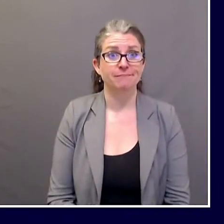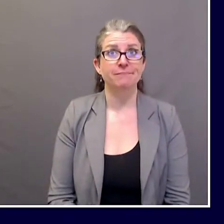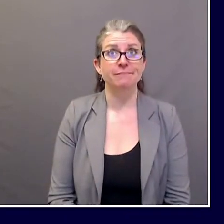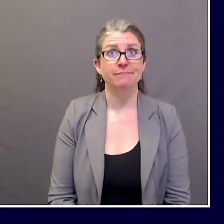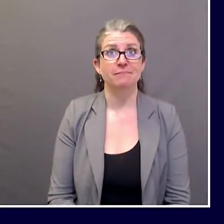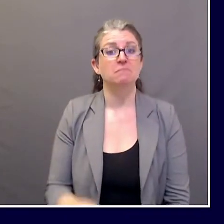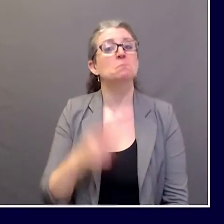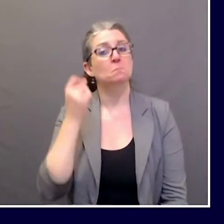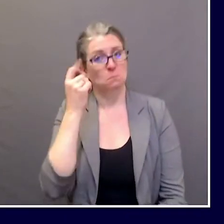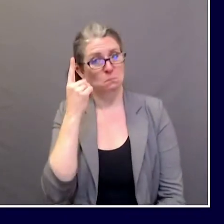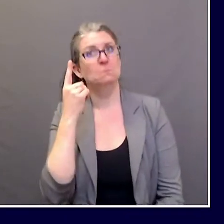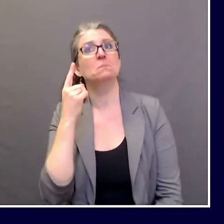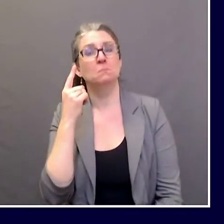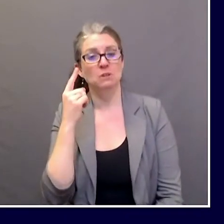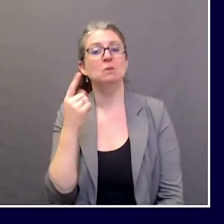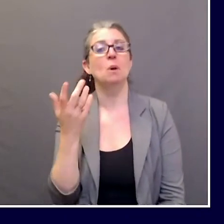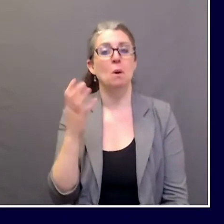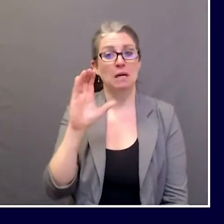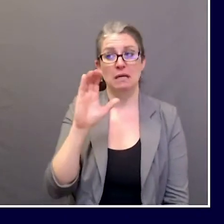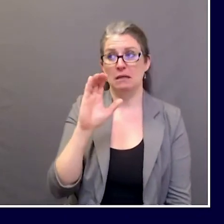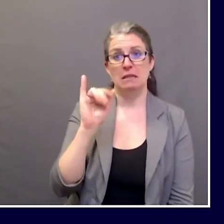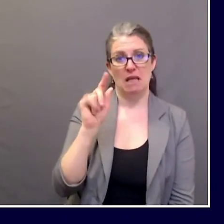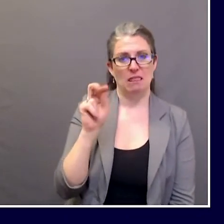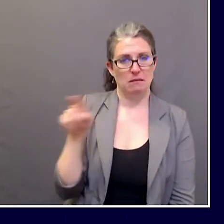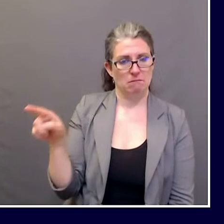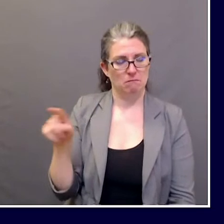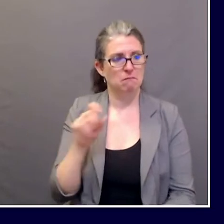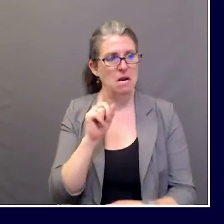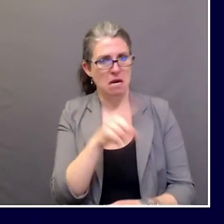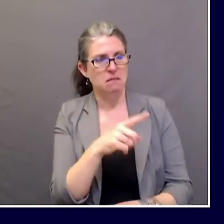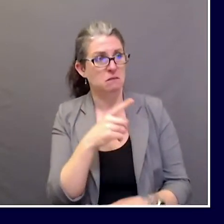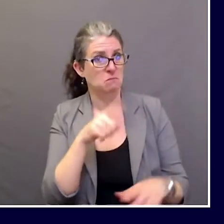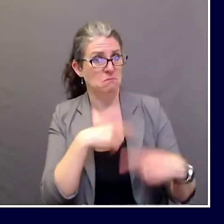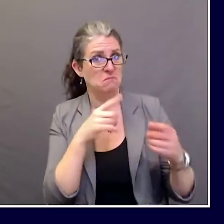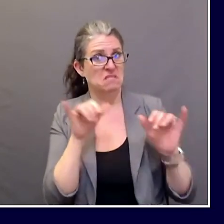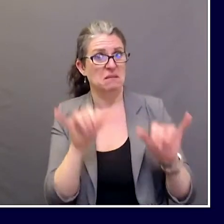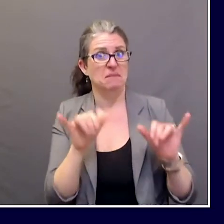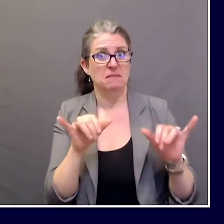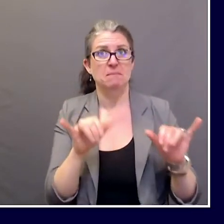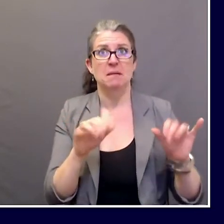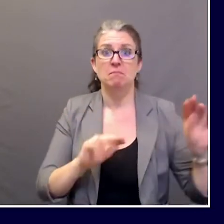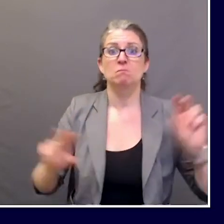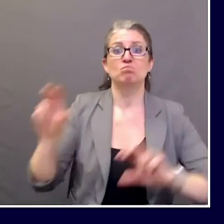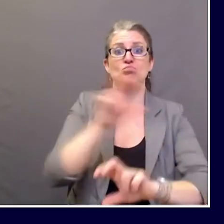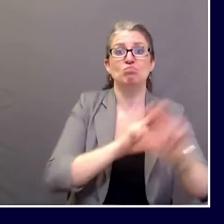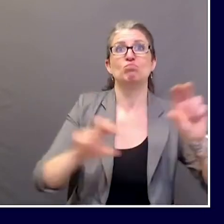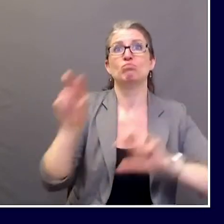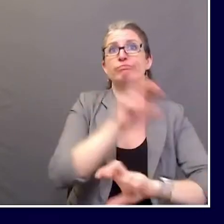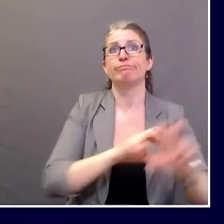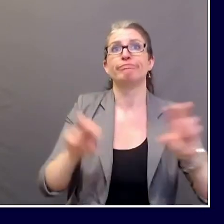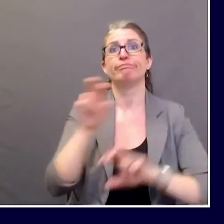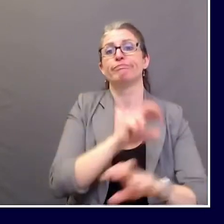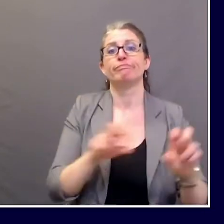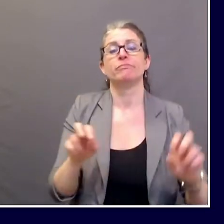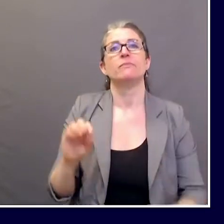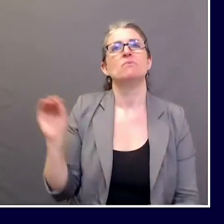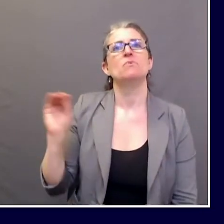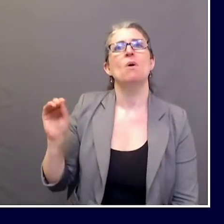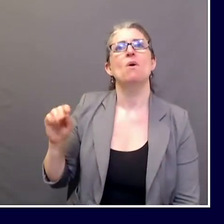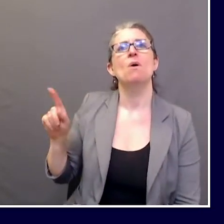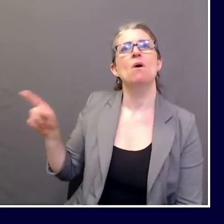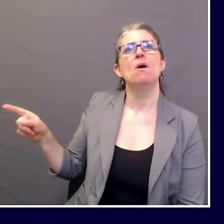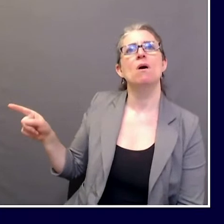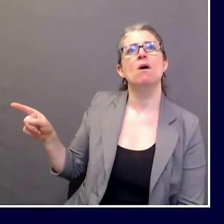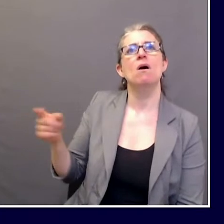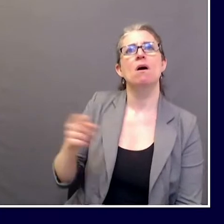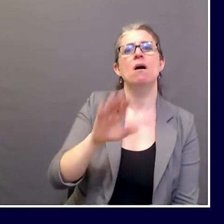places are being asked to kind of like give up vaccines and then have to cancel appointments at their clinics. That these are all like vaccines that,